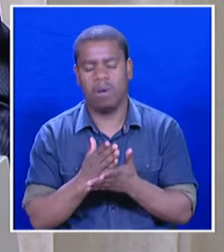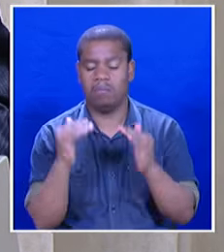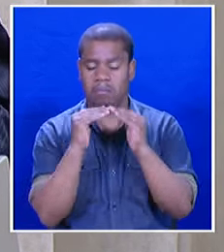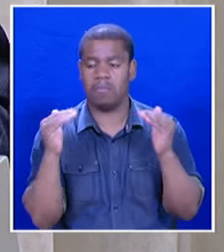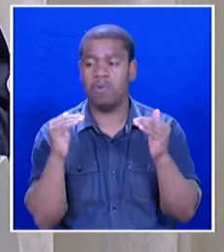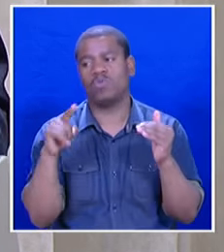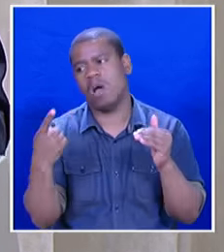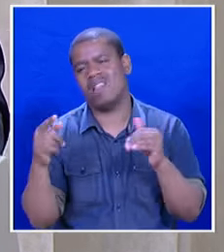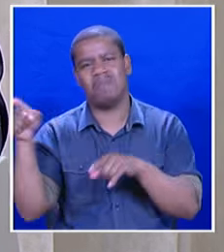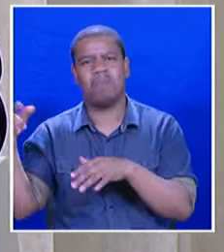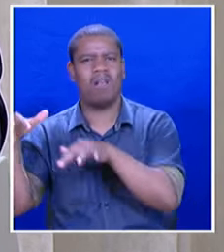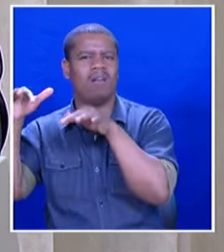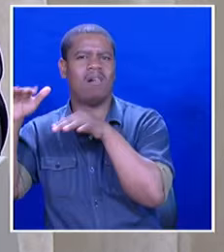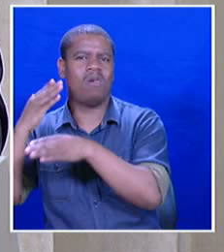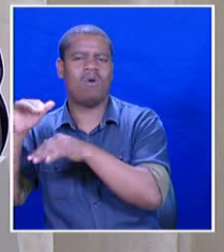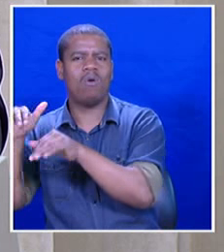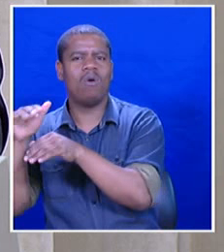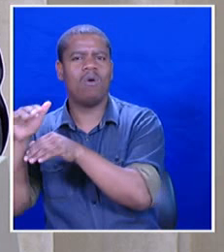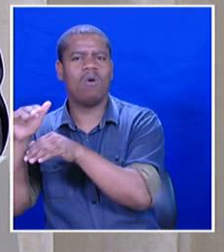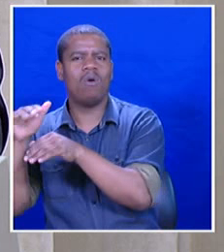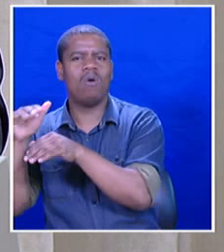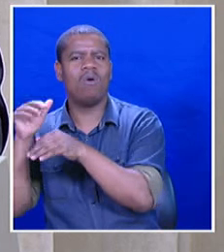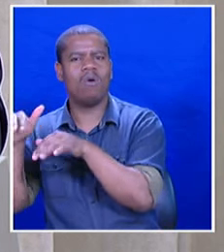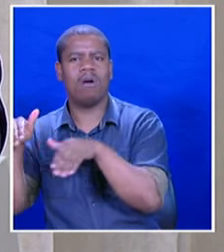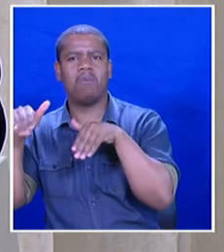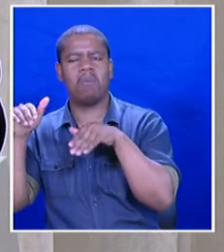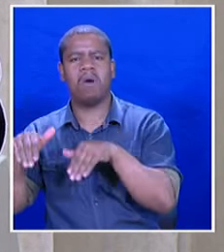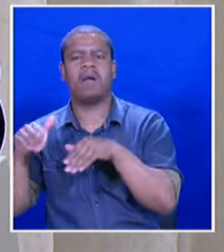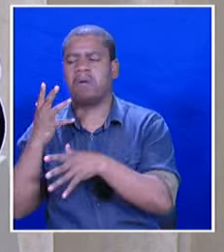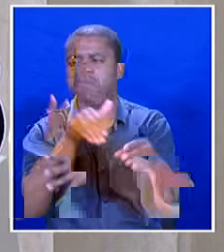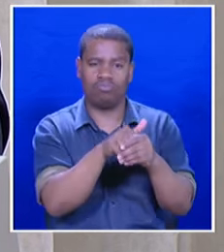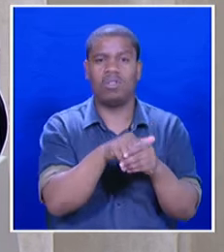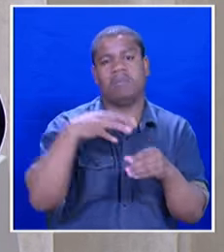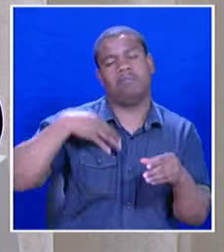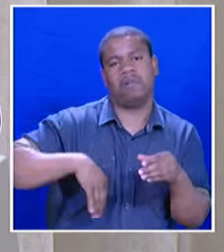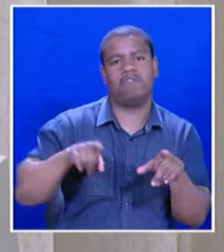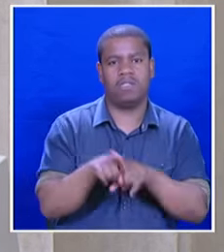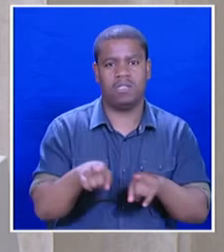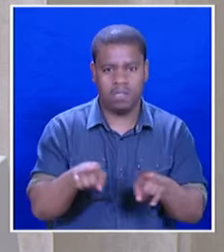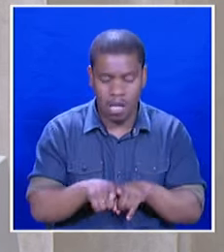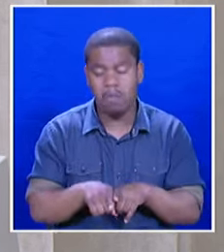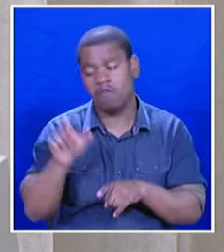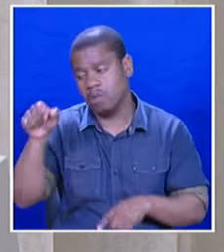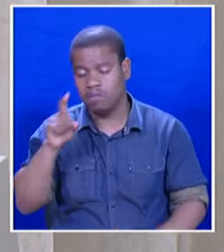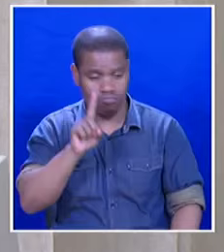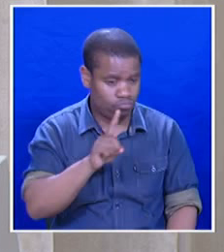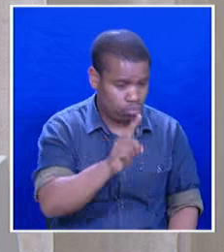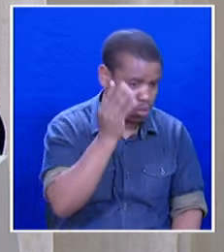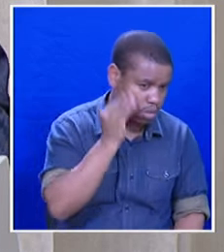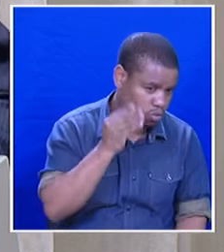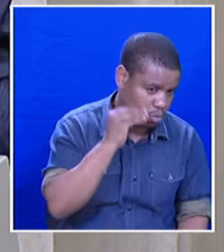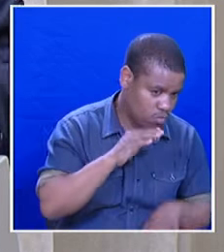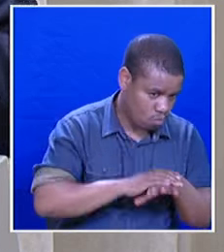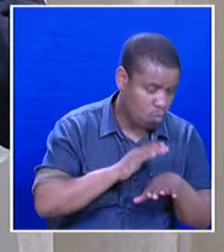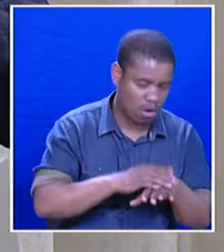we do not recycle too many people. They're looking for experience, but we should be focusing more,